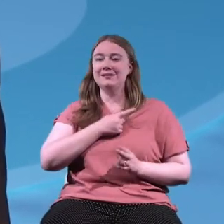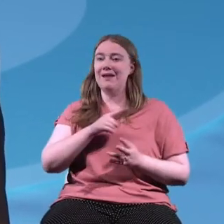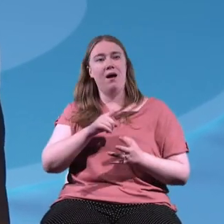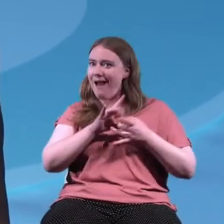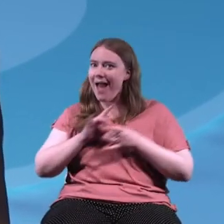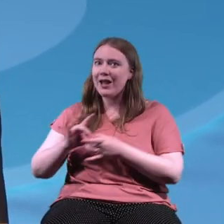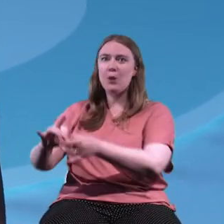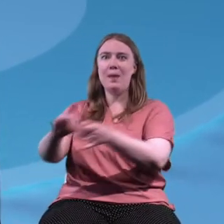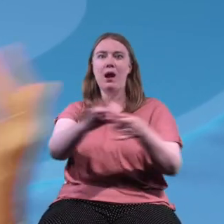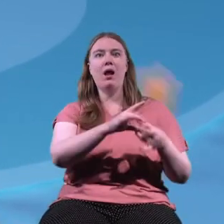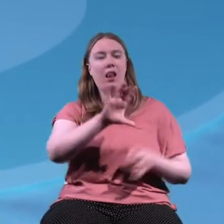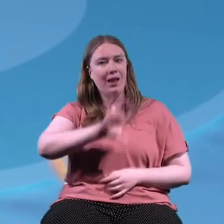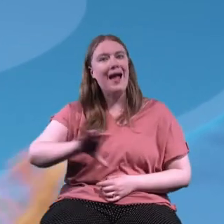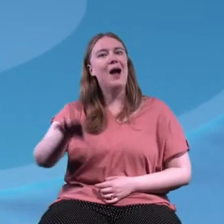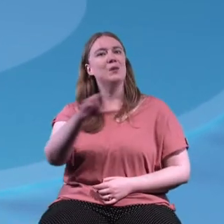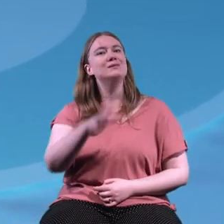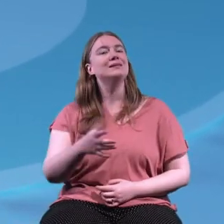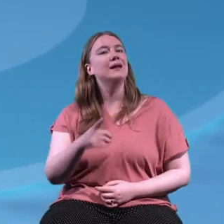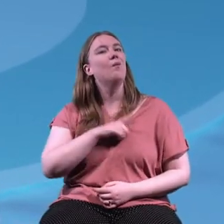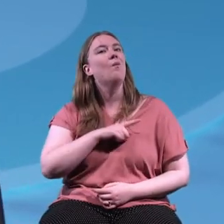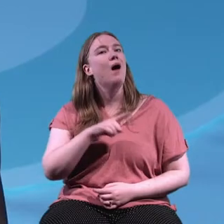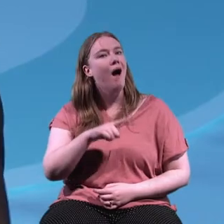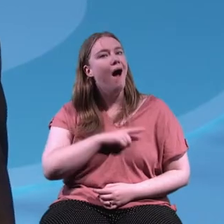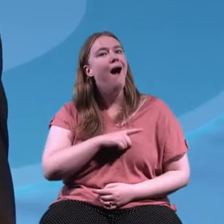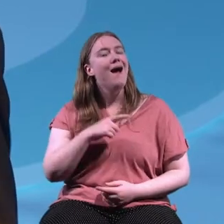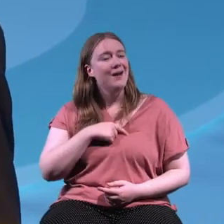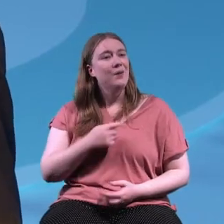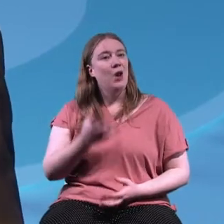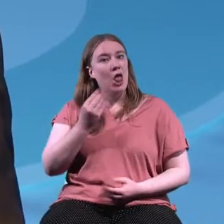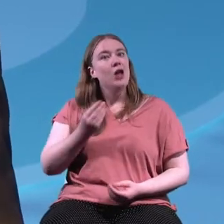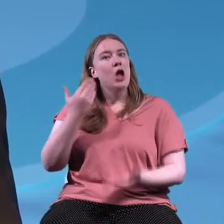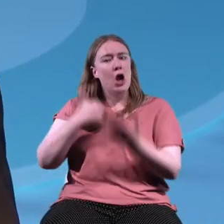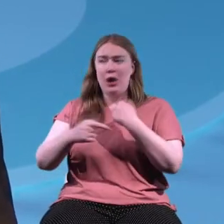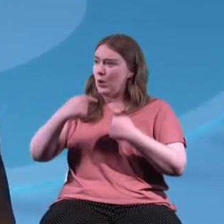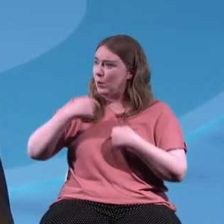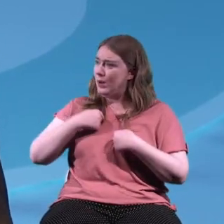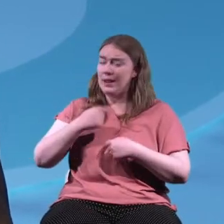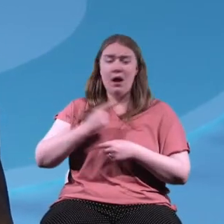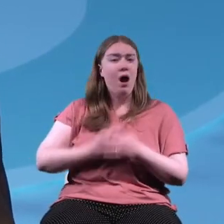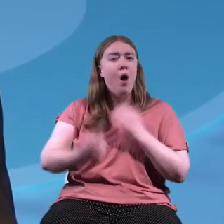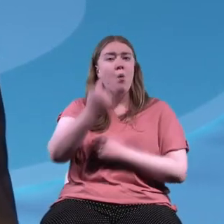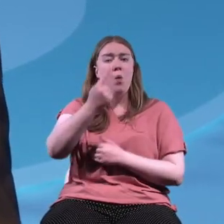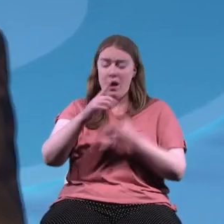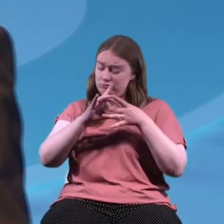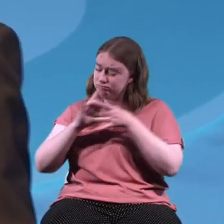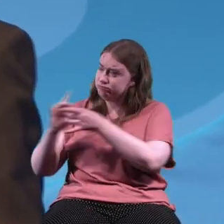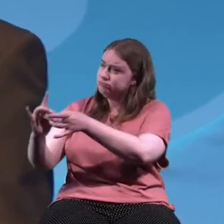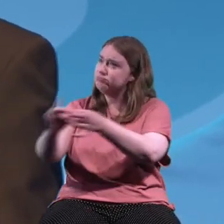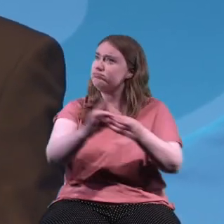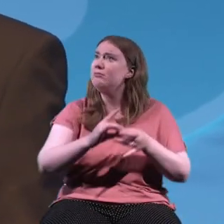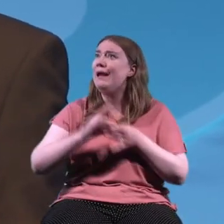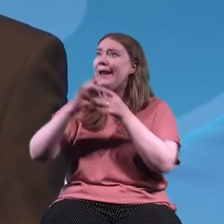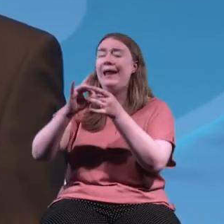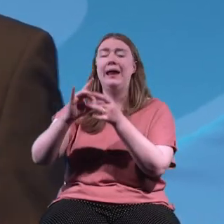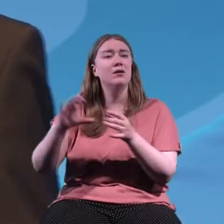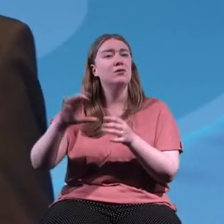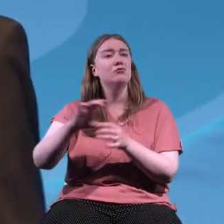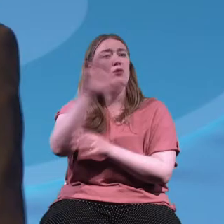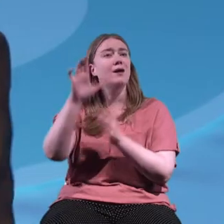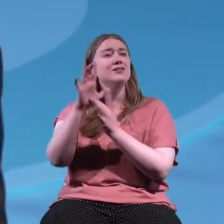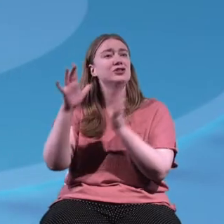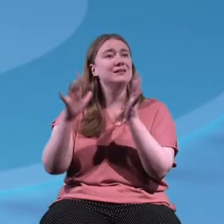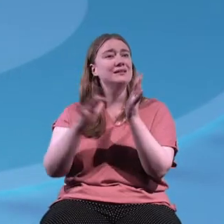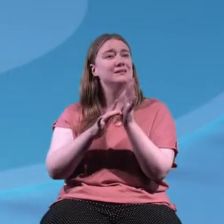ecumenical county because, as we heard earlier on, we are all one in Christ Jesus. And we